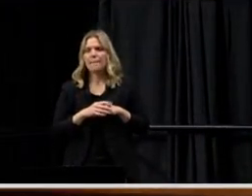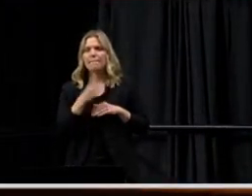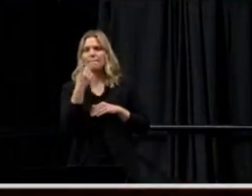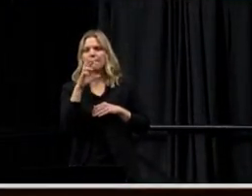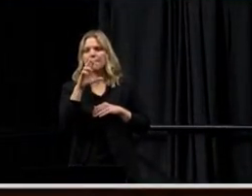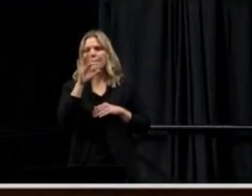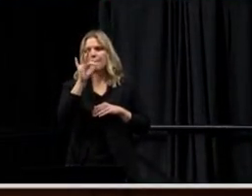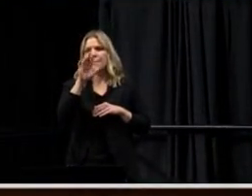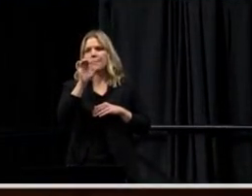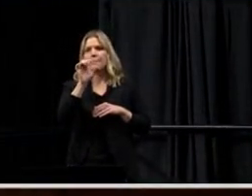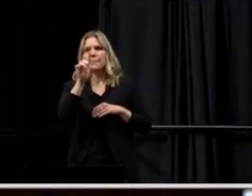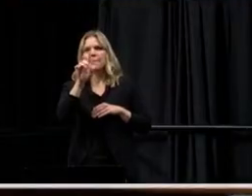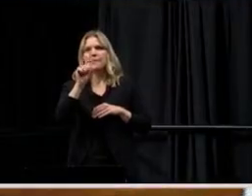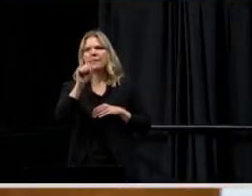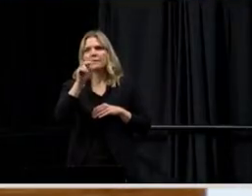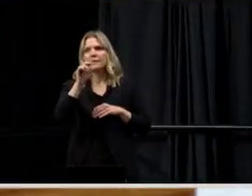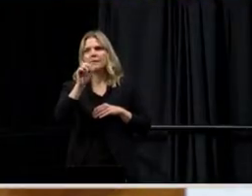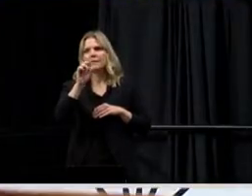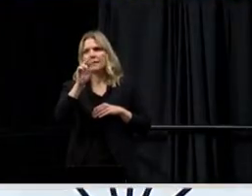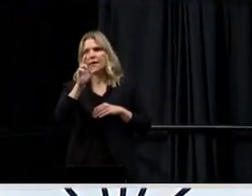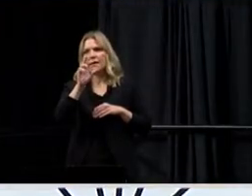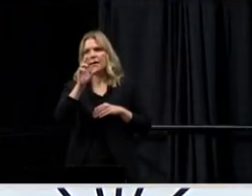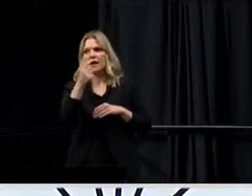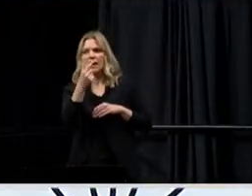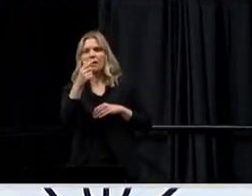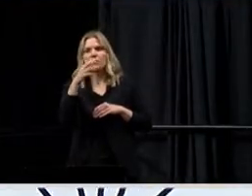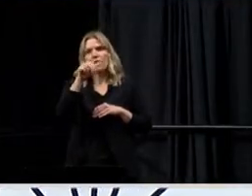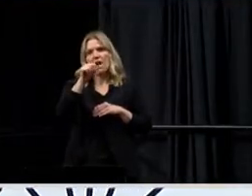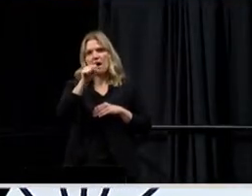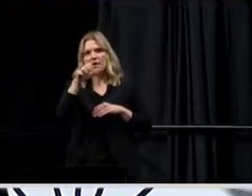Dr. Fred Snodgrass, Freshman Academy Principal.